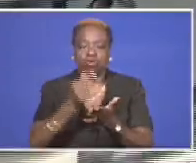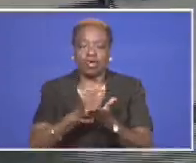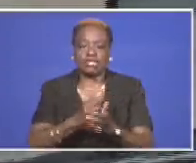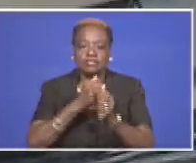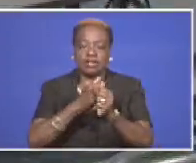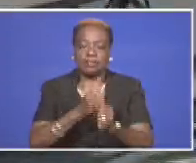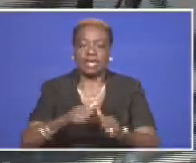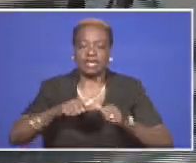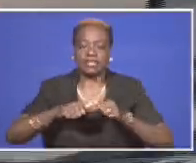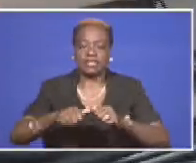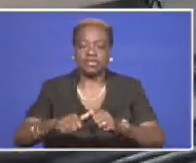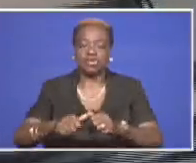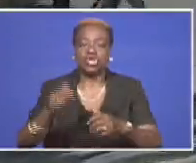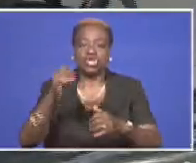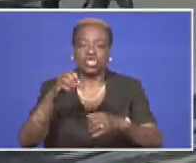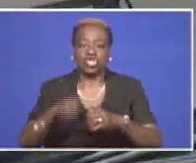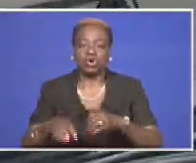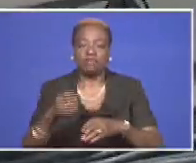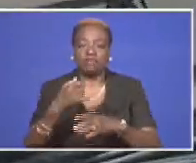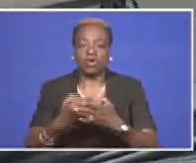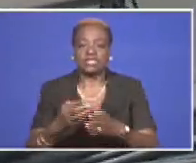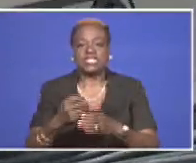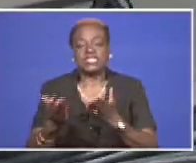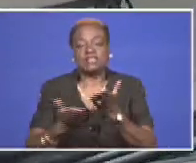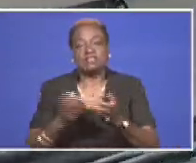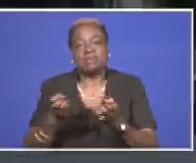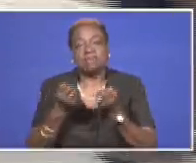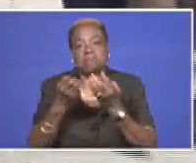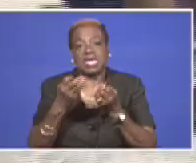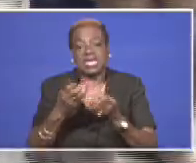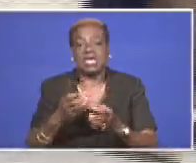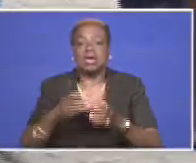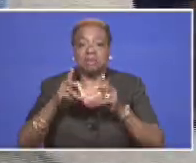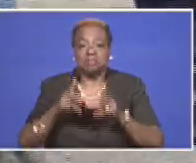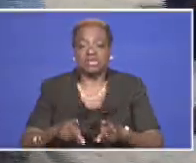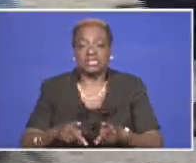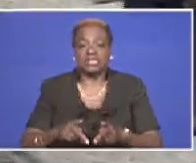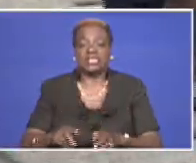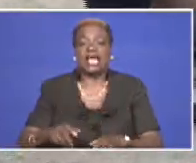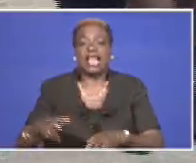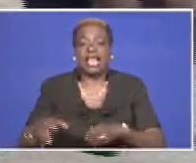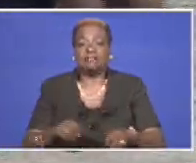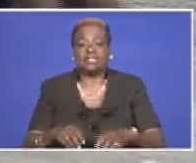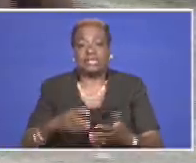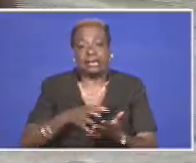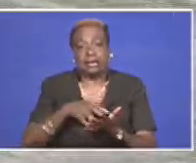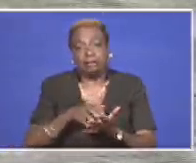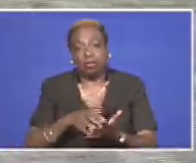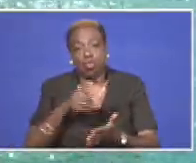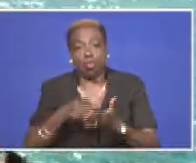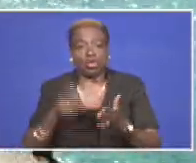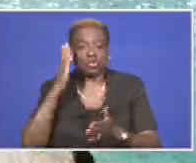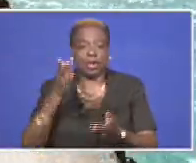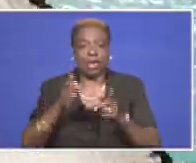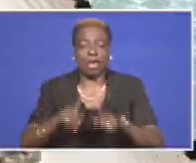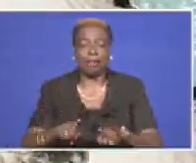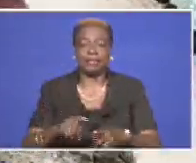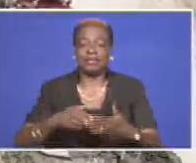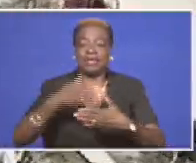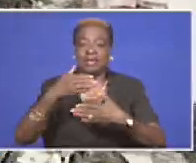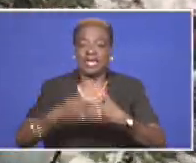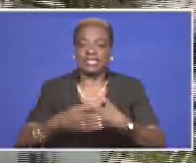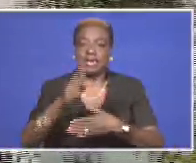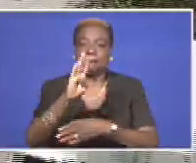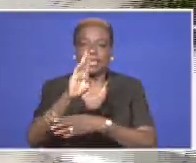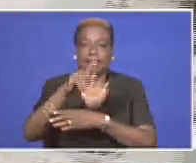continued shortfalls in service, many consumers are left in limbo over what will happen next. BPL has indicated recently